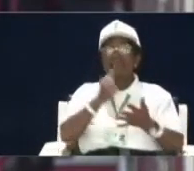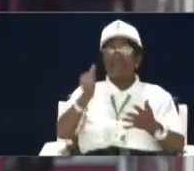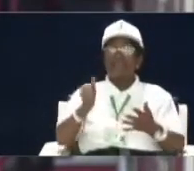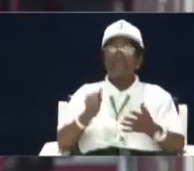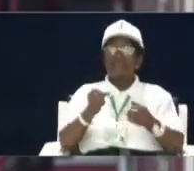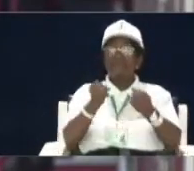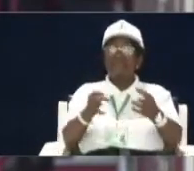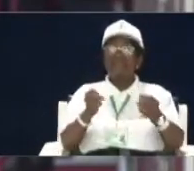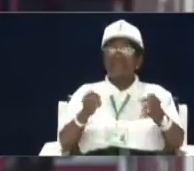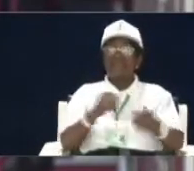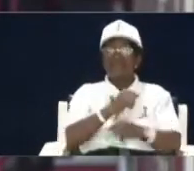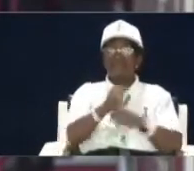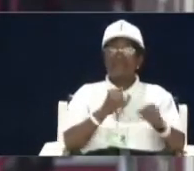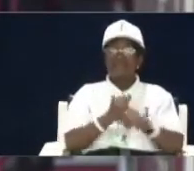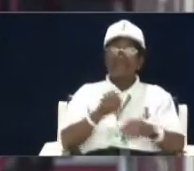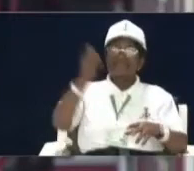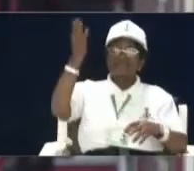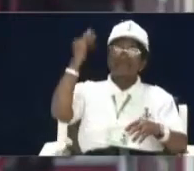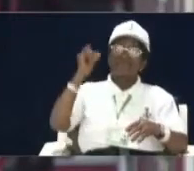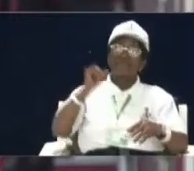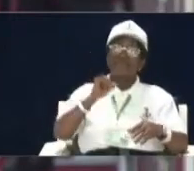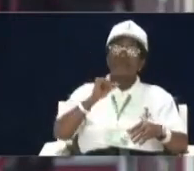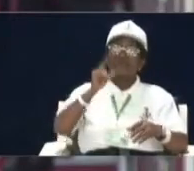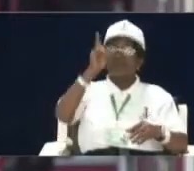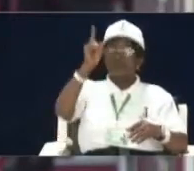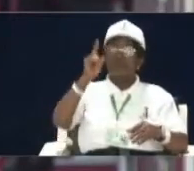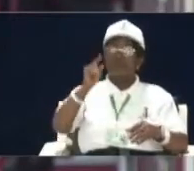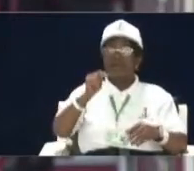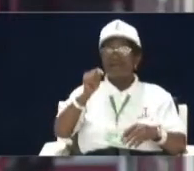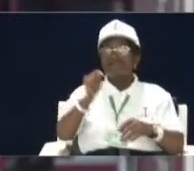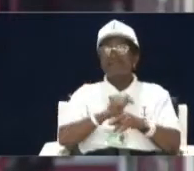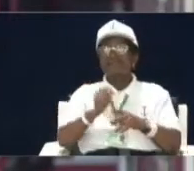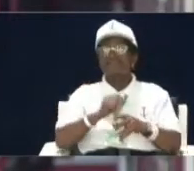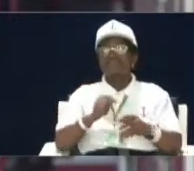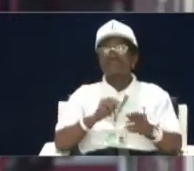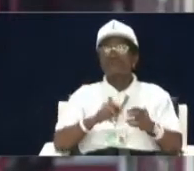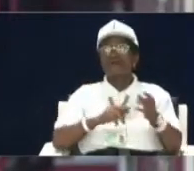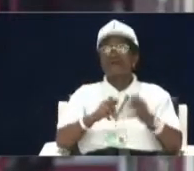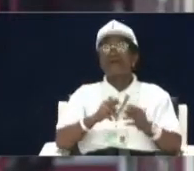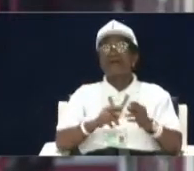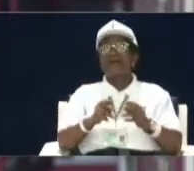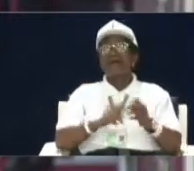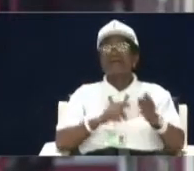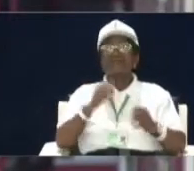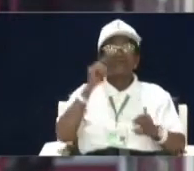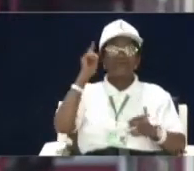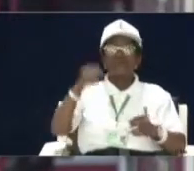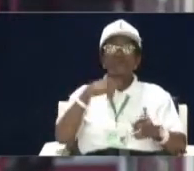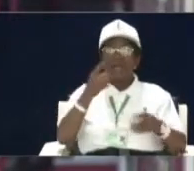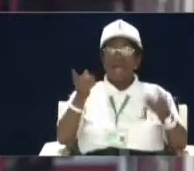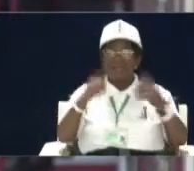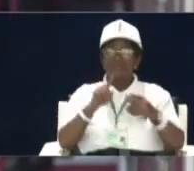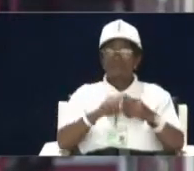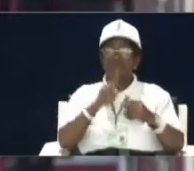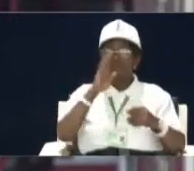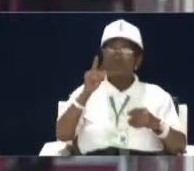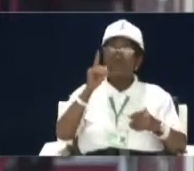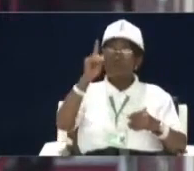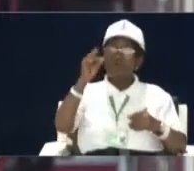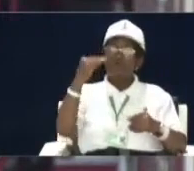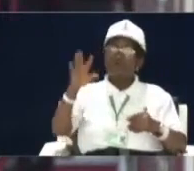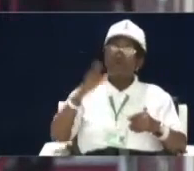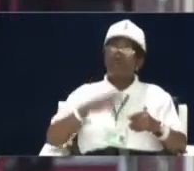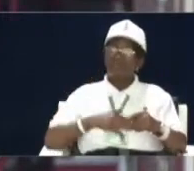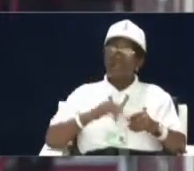Several years ago, one traditional ruler who happens to be one of my